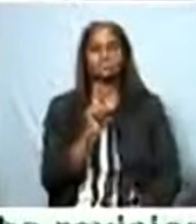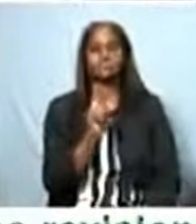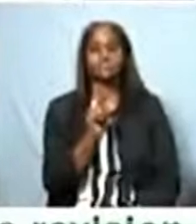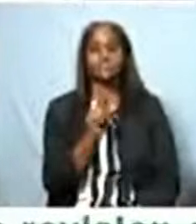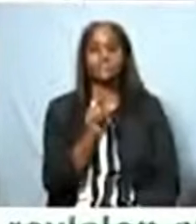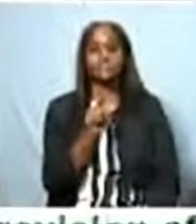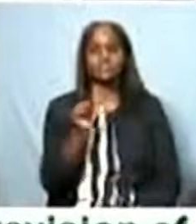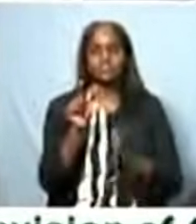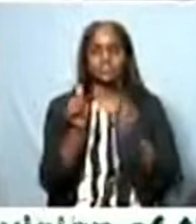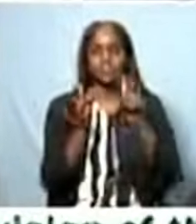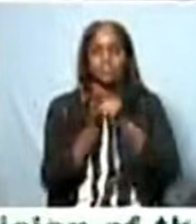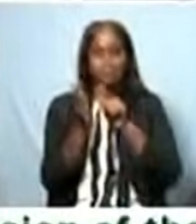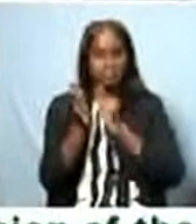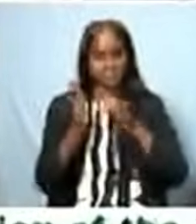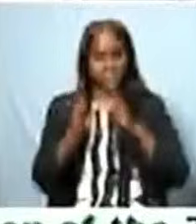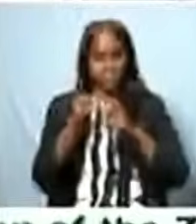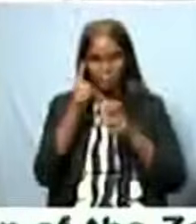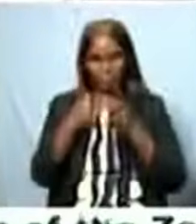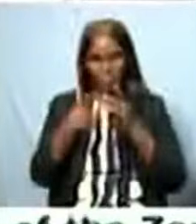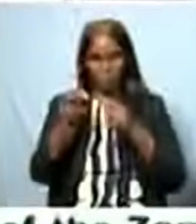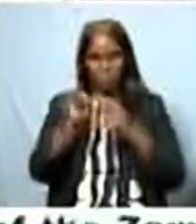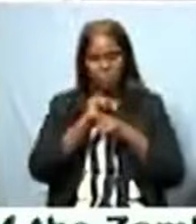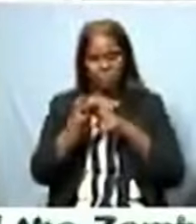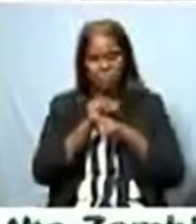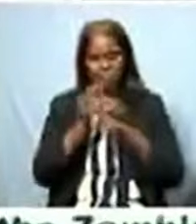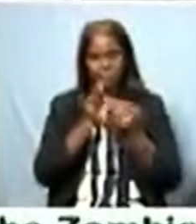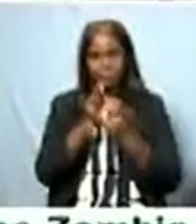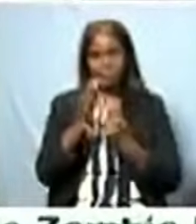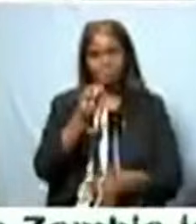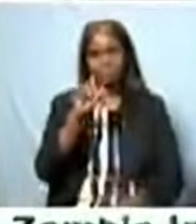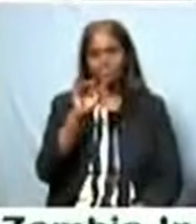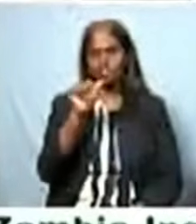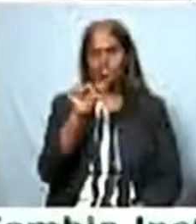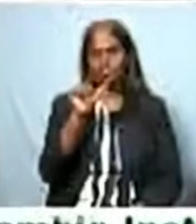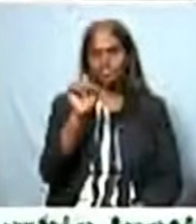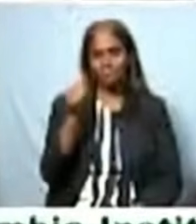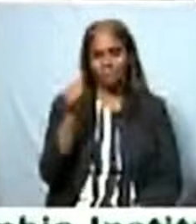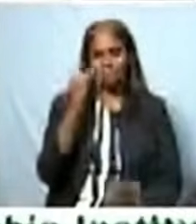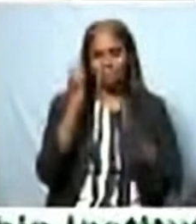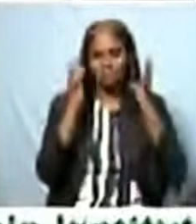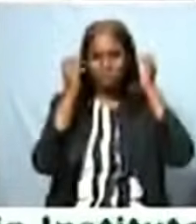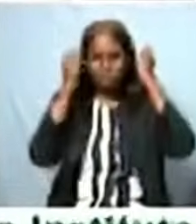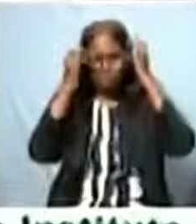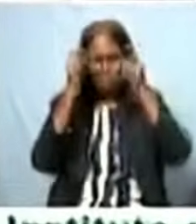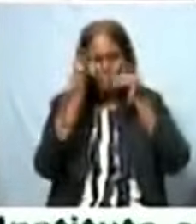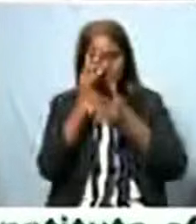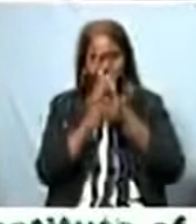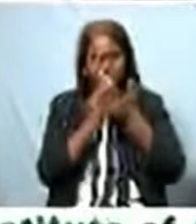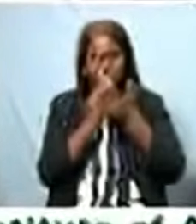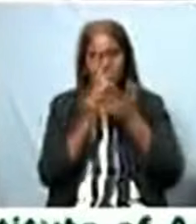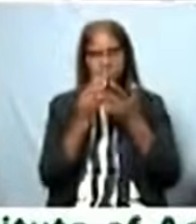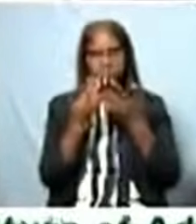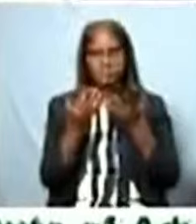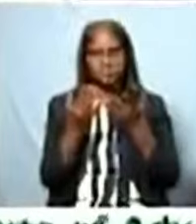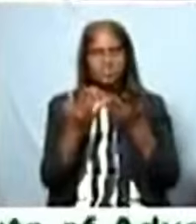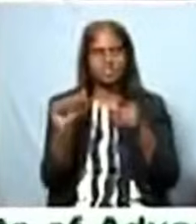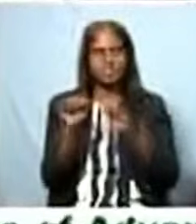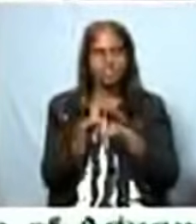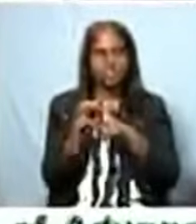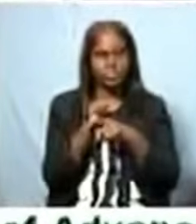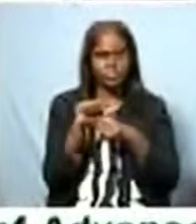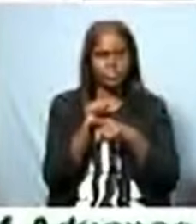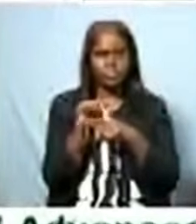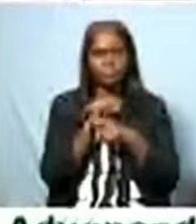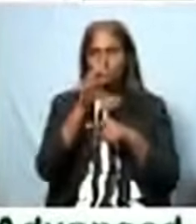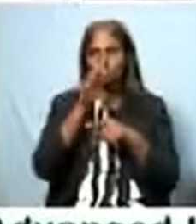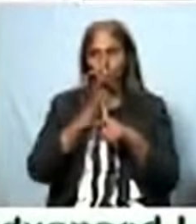the lawyers that are trained through Ziale, some of them end up being judges, some of them will end up practicing. And when I